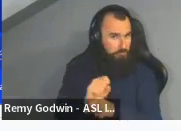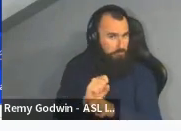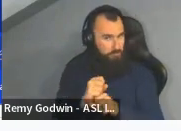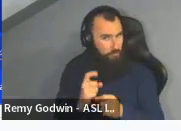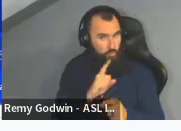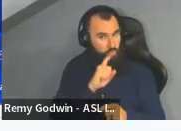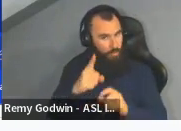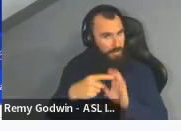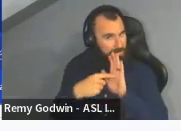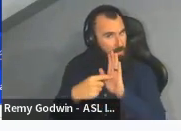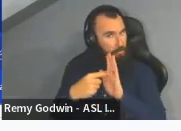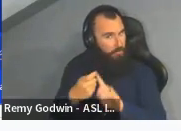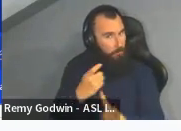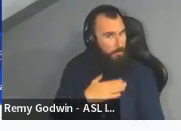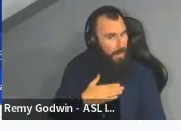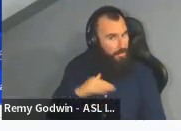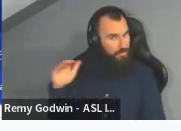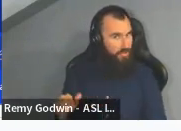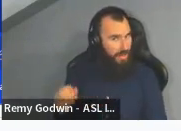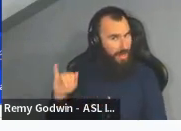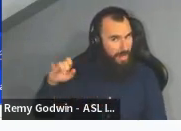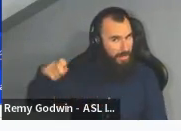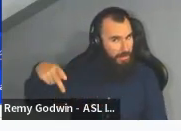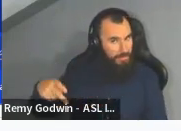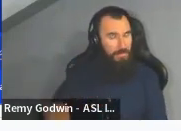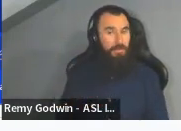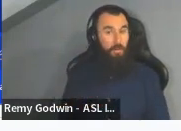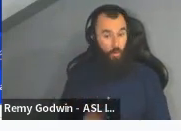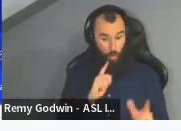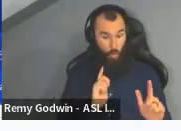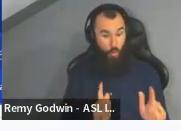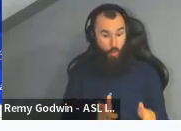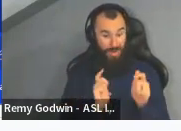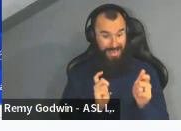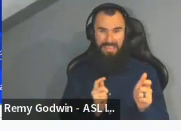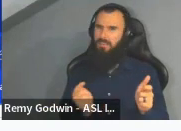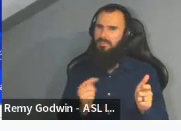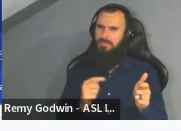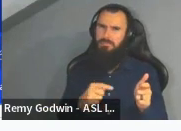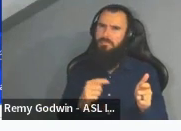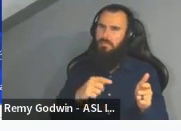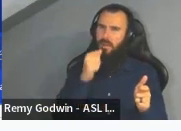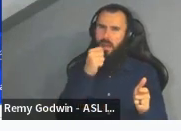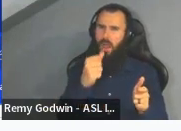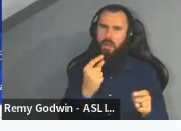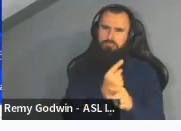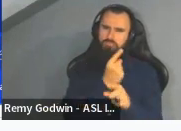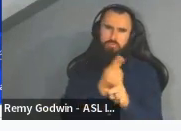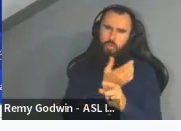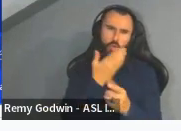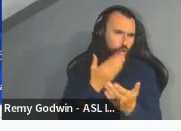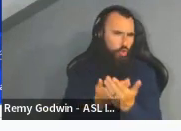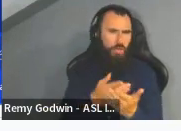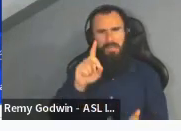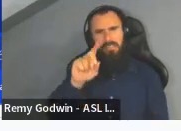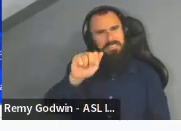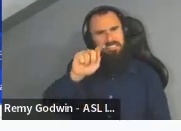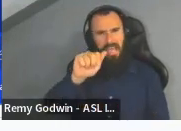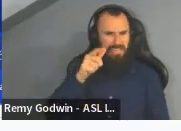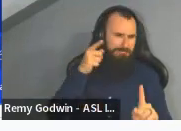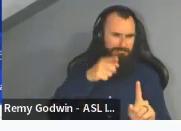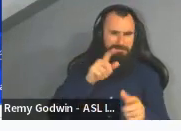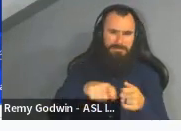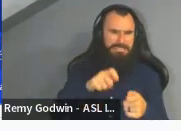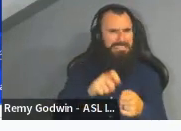my child's IEP, then quickly is not really a accurate data point, right? So it is hard